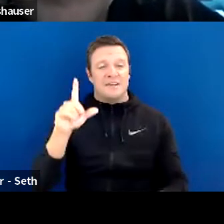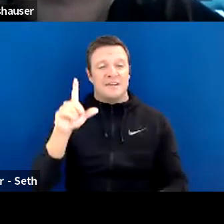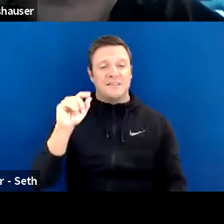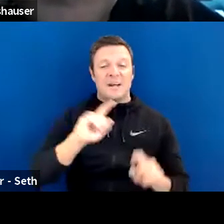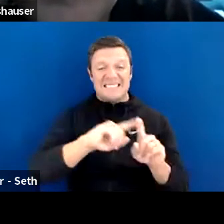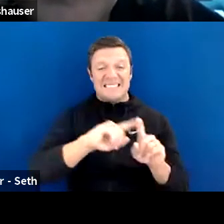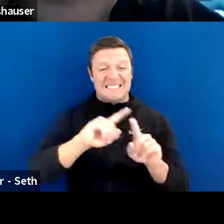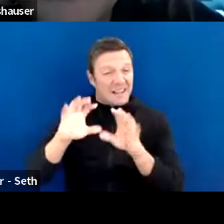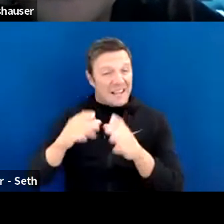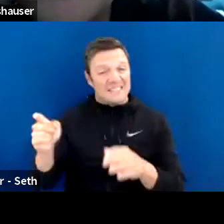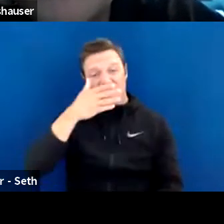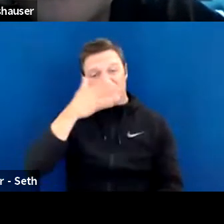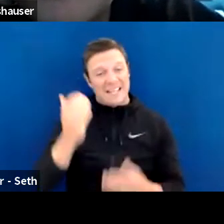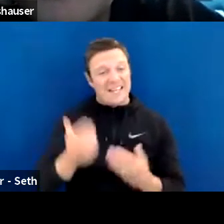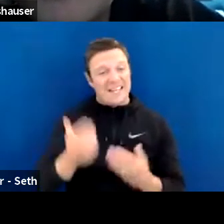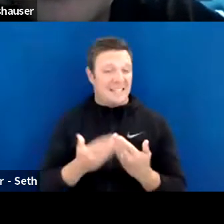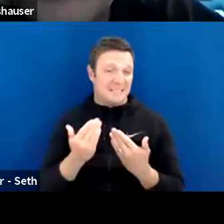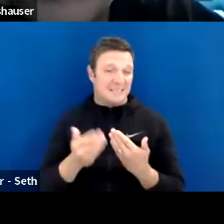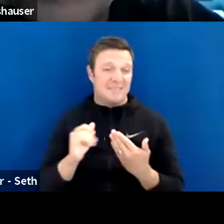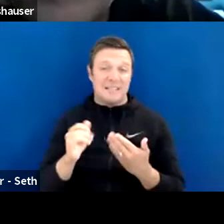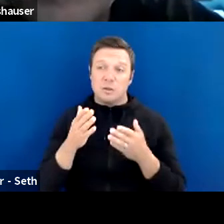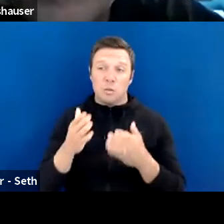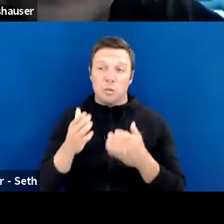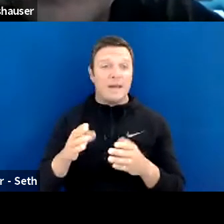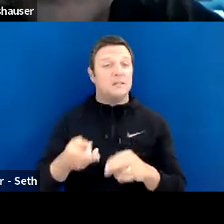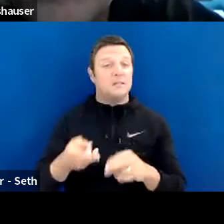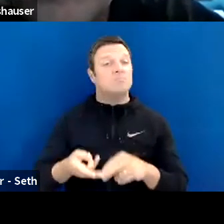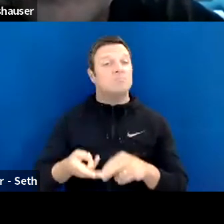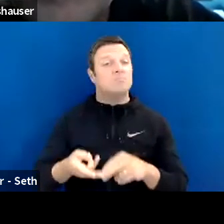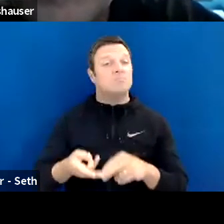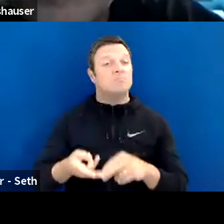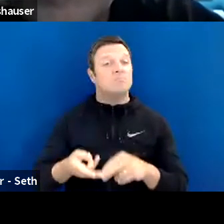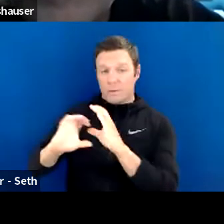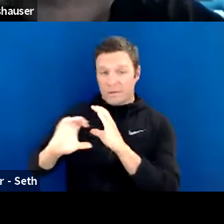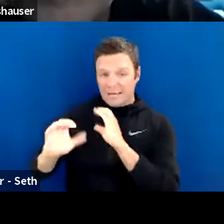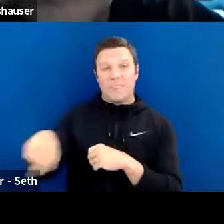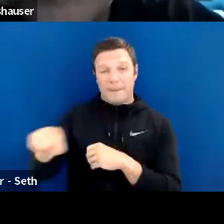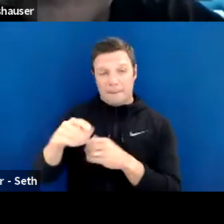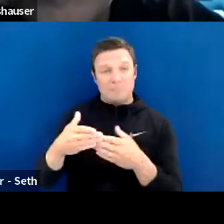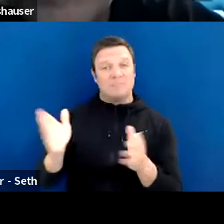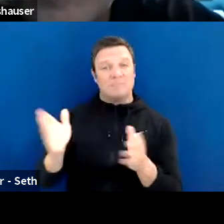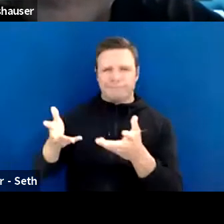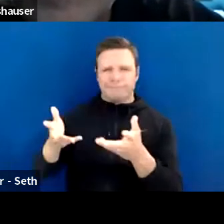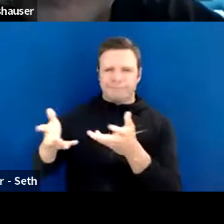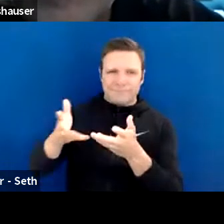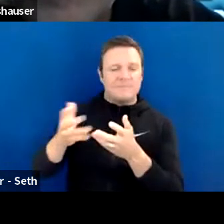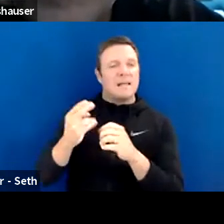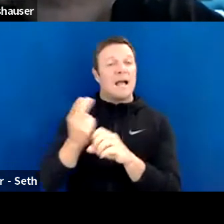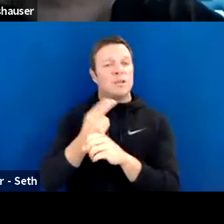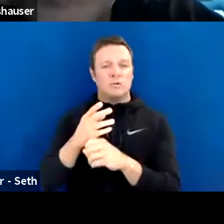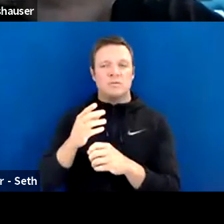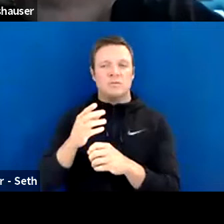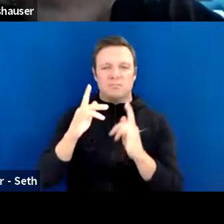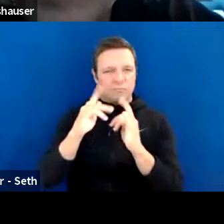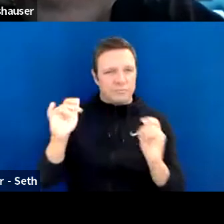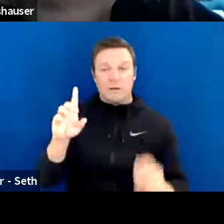forget assignments. And I think that was a way to increase my communication with them. So I use all forms, email, Discord. I give them the option